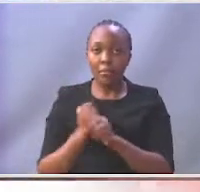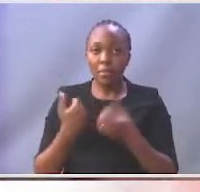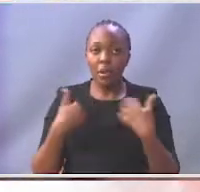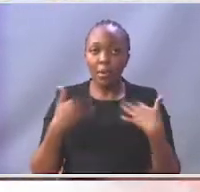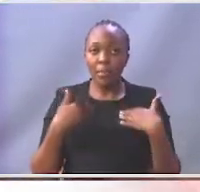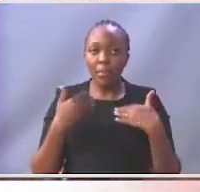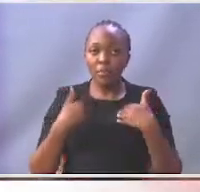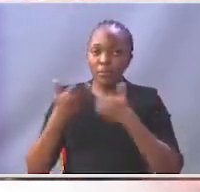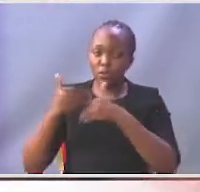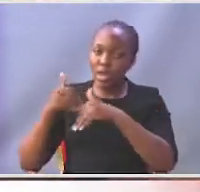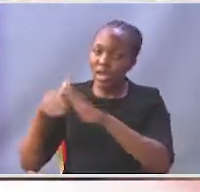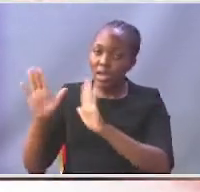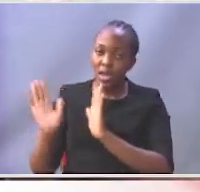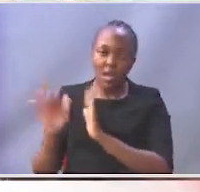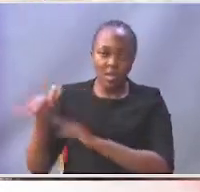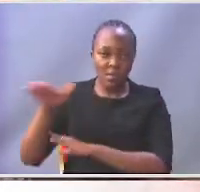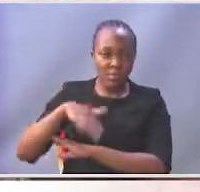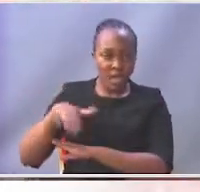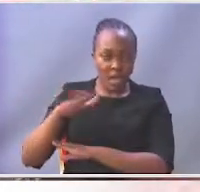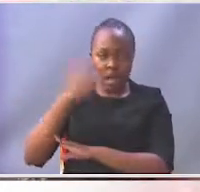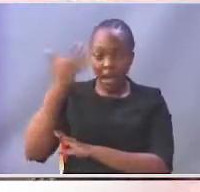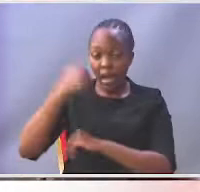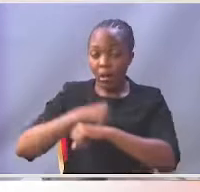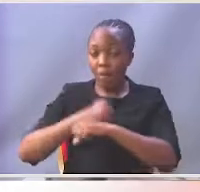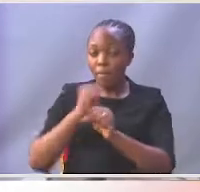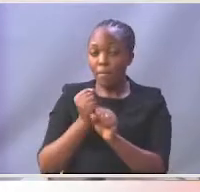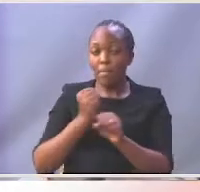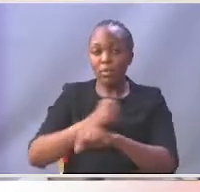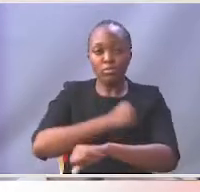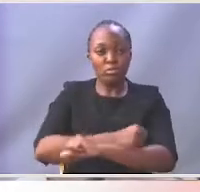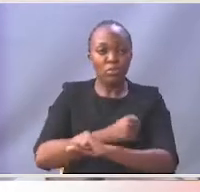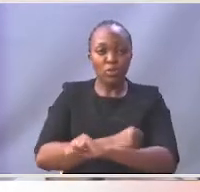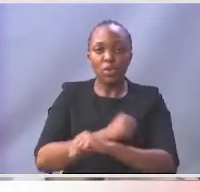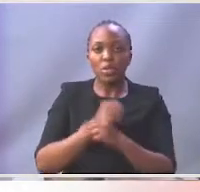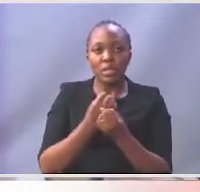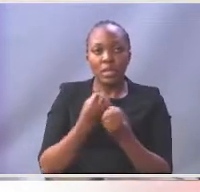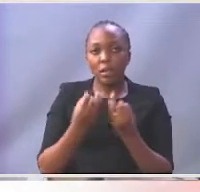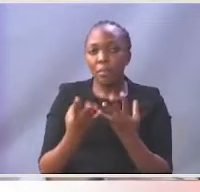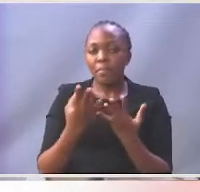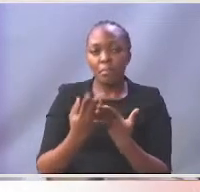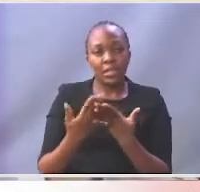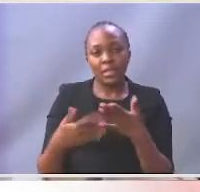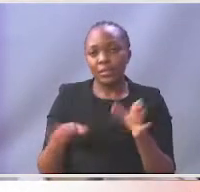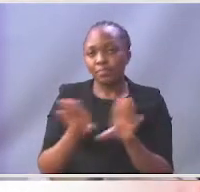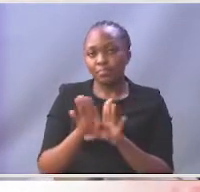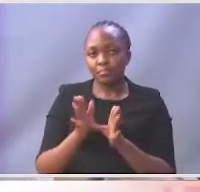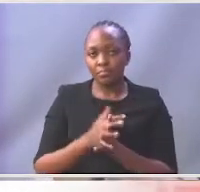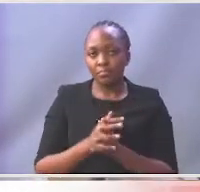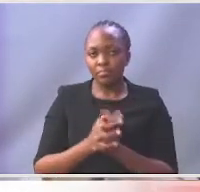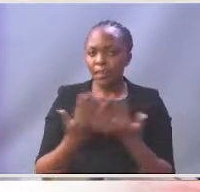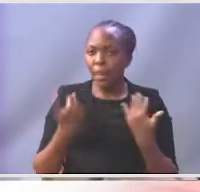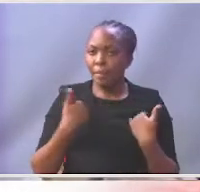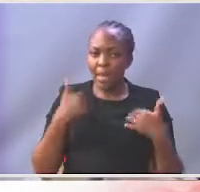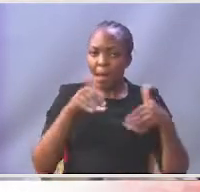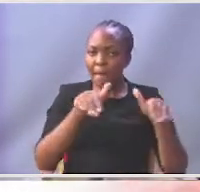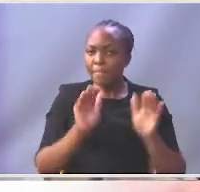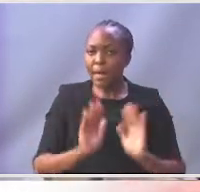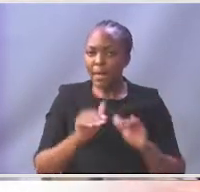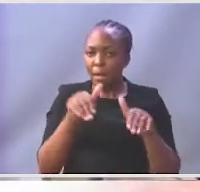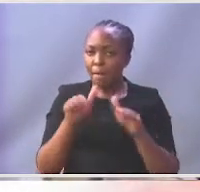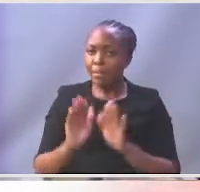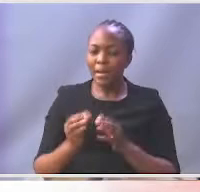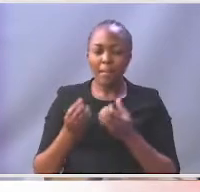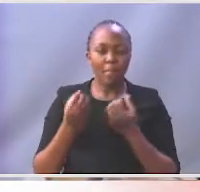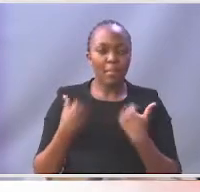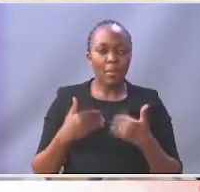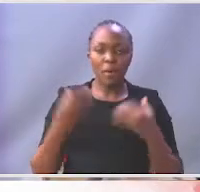flee the area, leading to several schools being closed. Nimesika watu ambaye siwezi kuhesabu, wale nimesika nikiwa mchungaji.